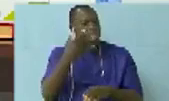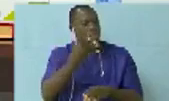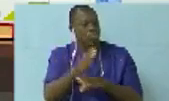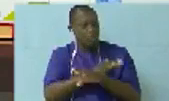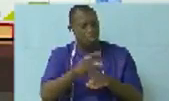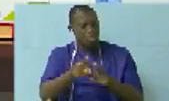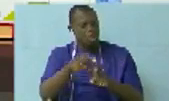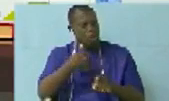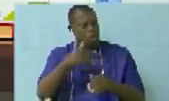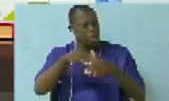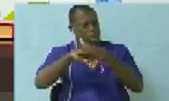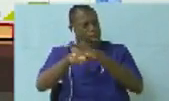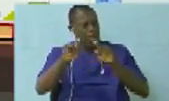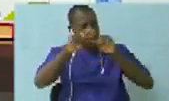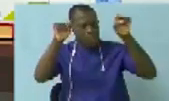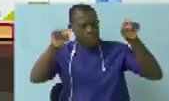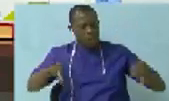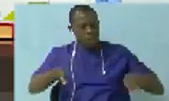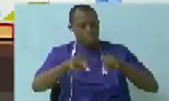box,